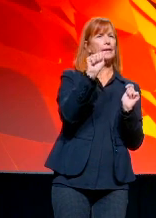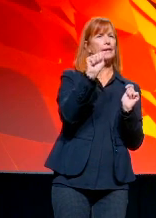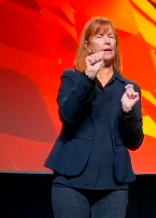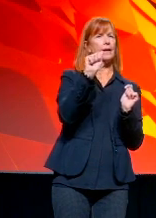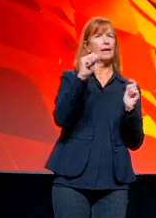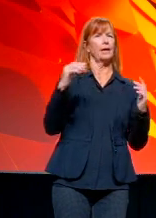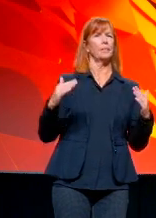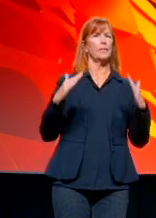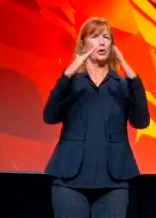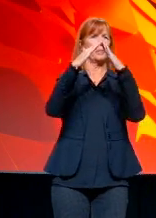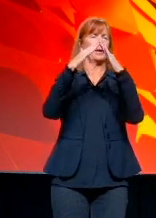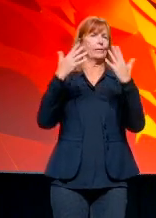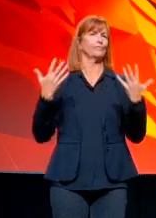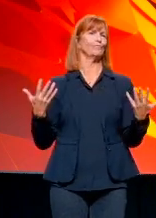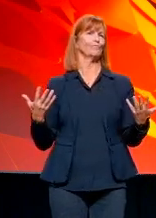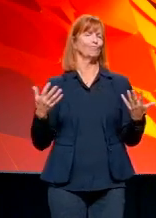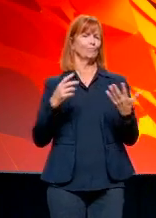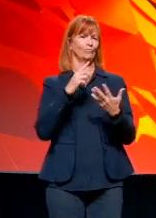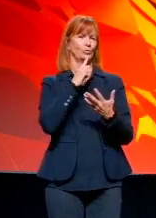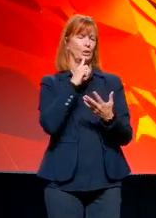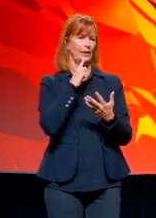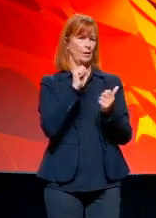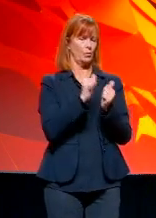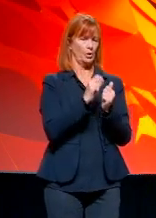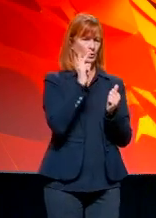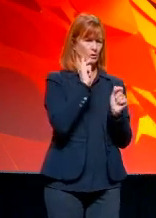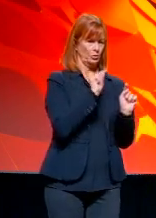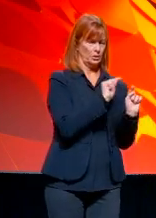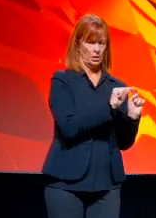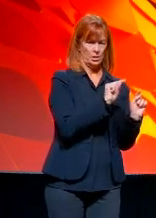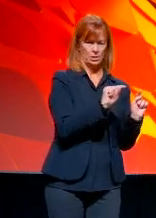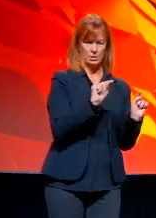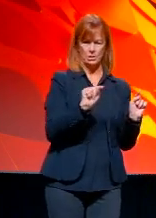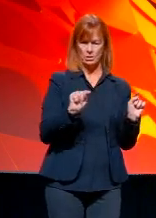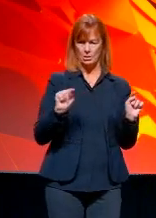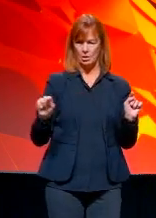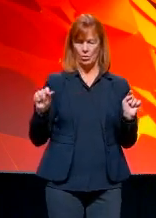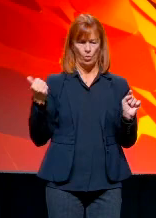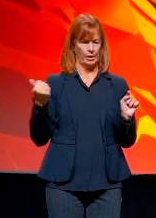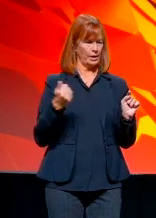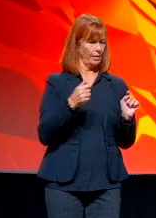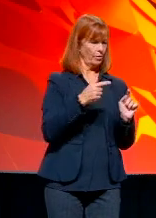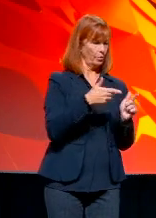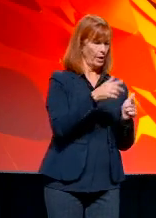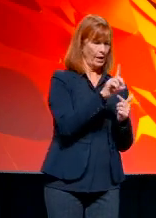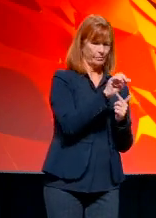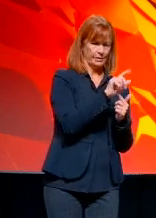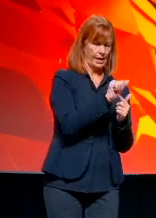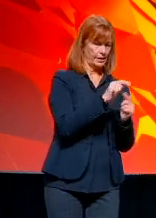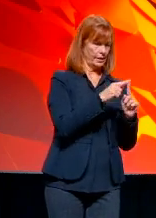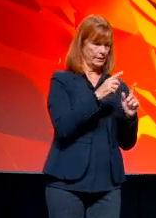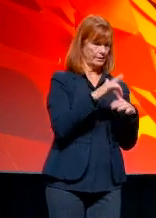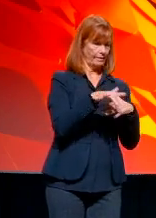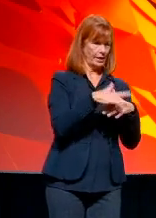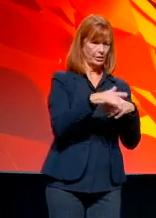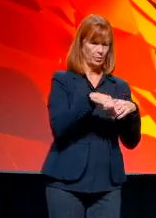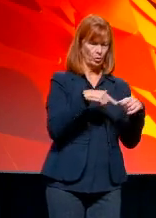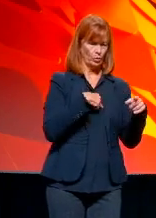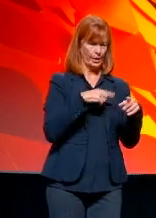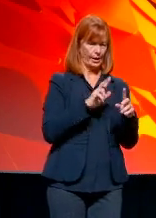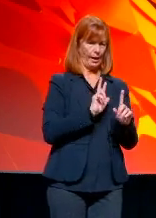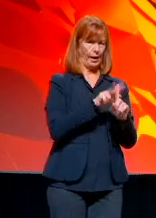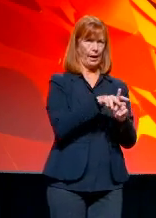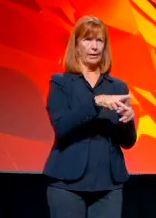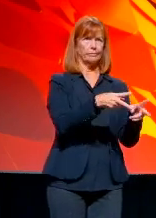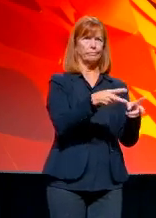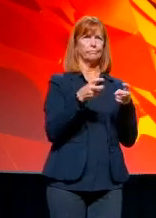just scout around and to see what are the kind of heterogeneous form of data sitting around that are available for us to use for training